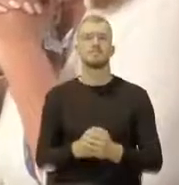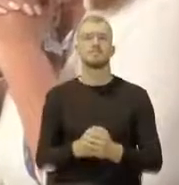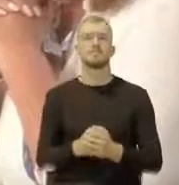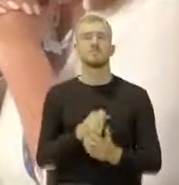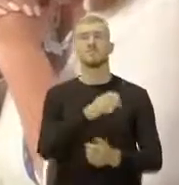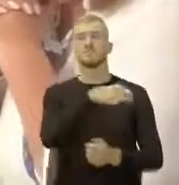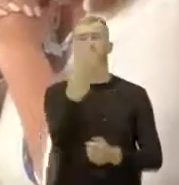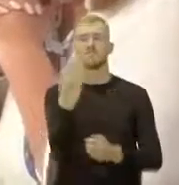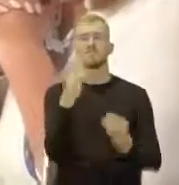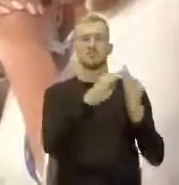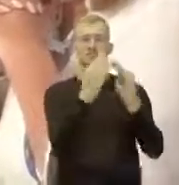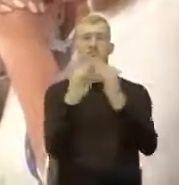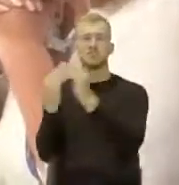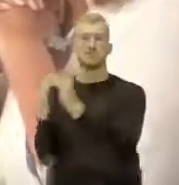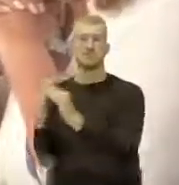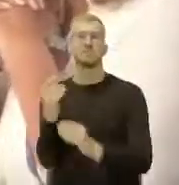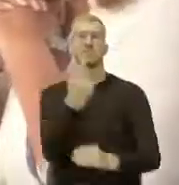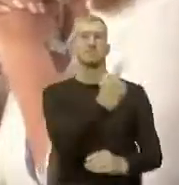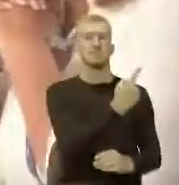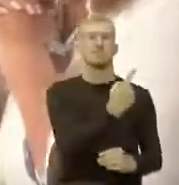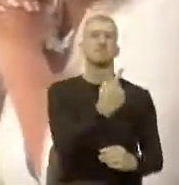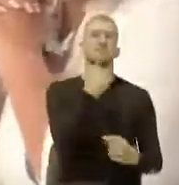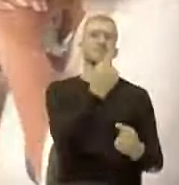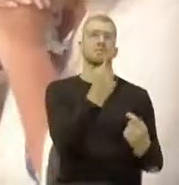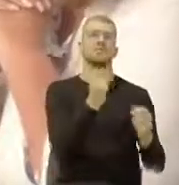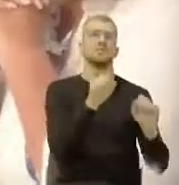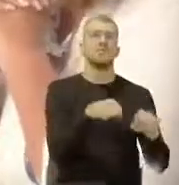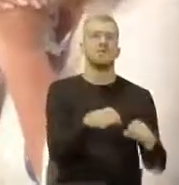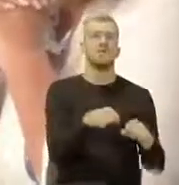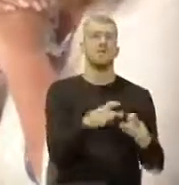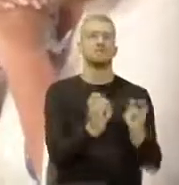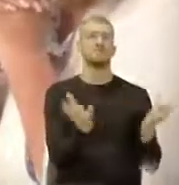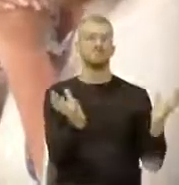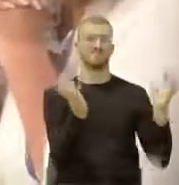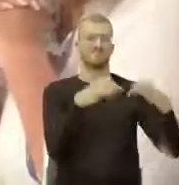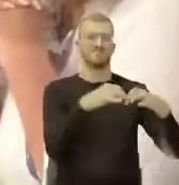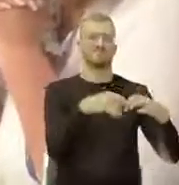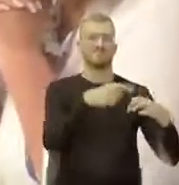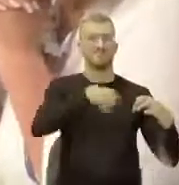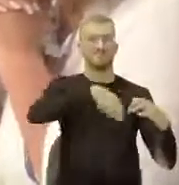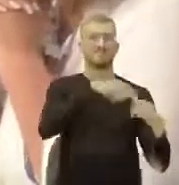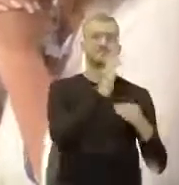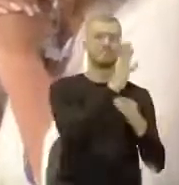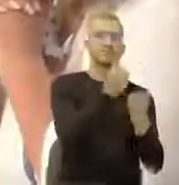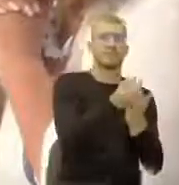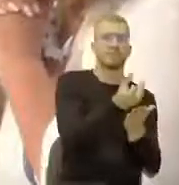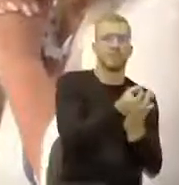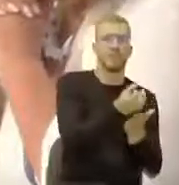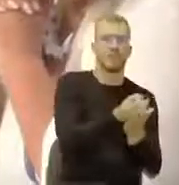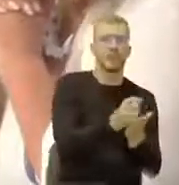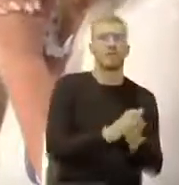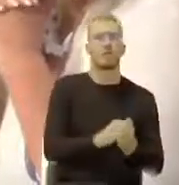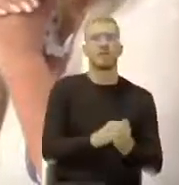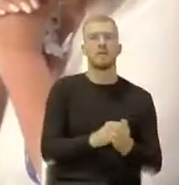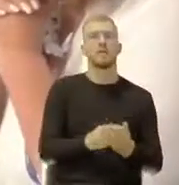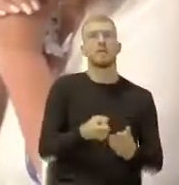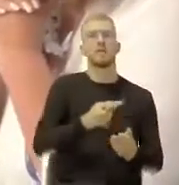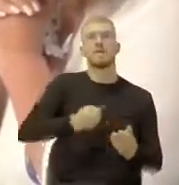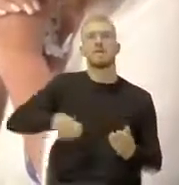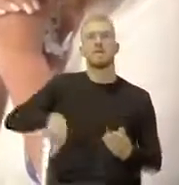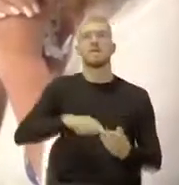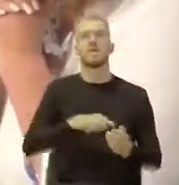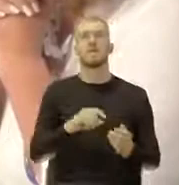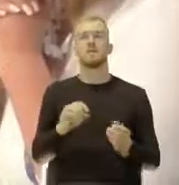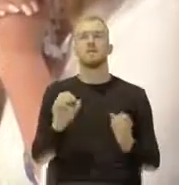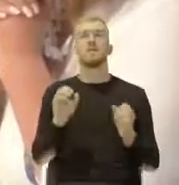don't want an invitation. We want a place. And that should be our goal, to convince the United Nations